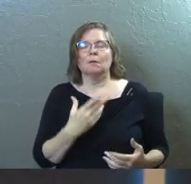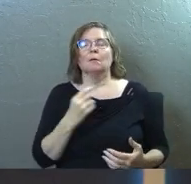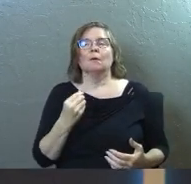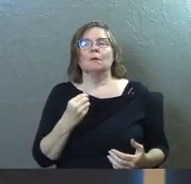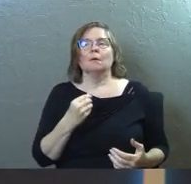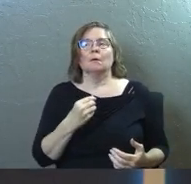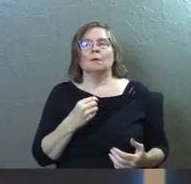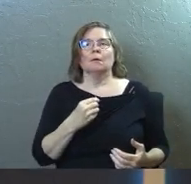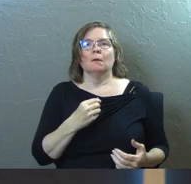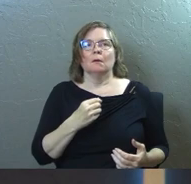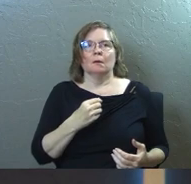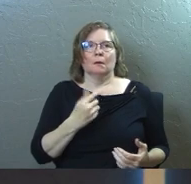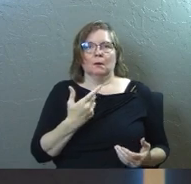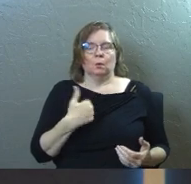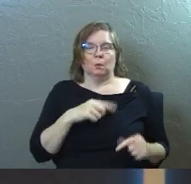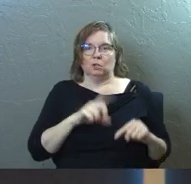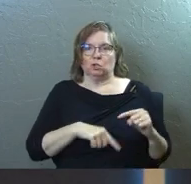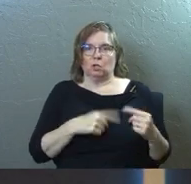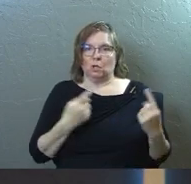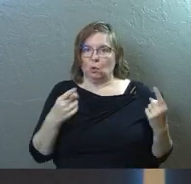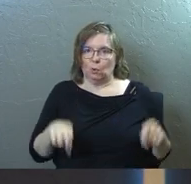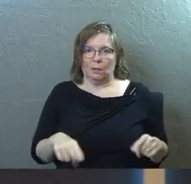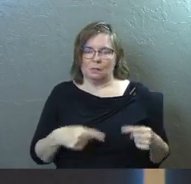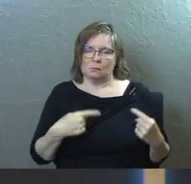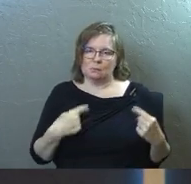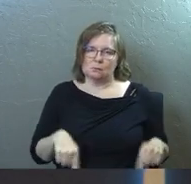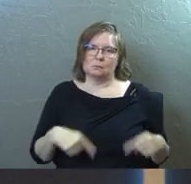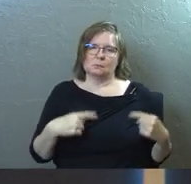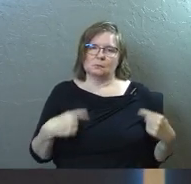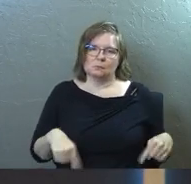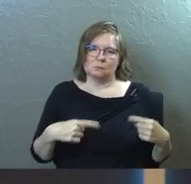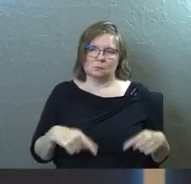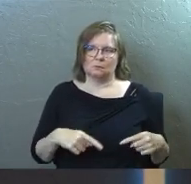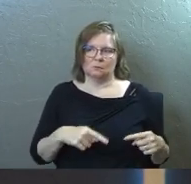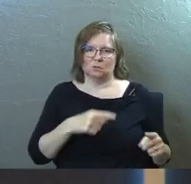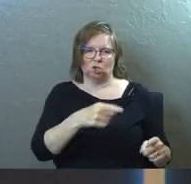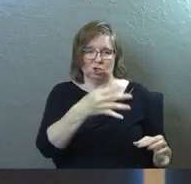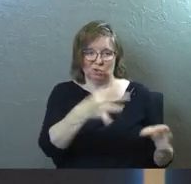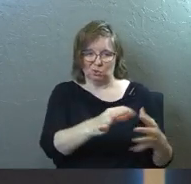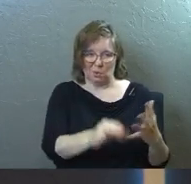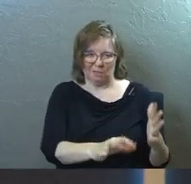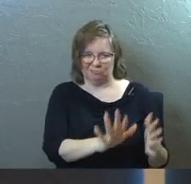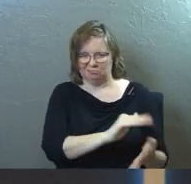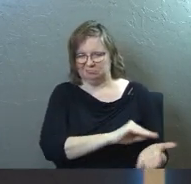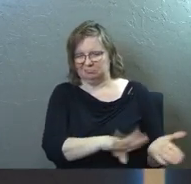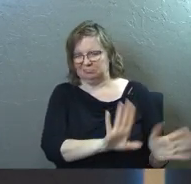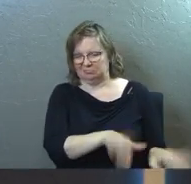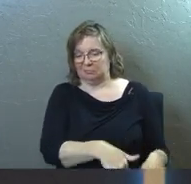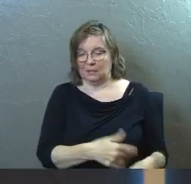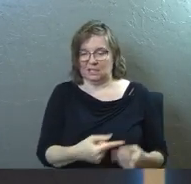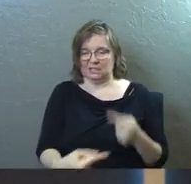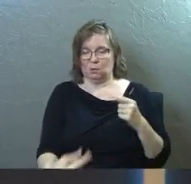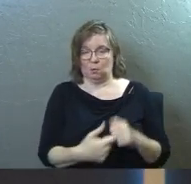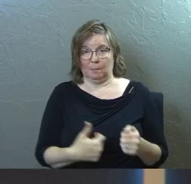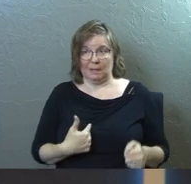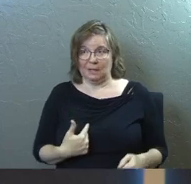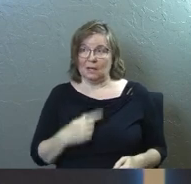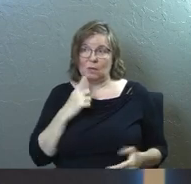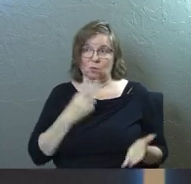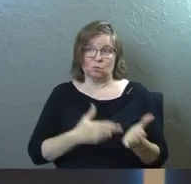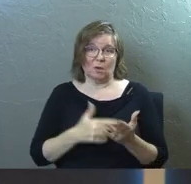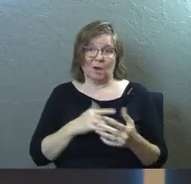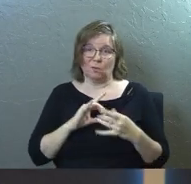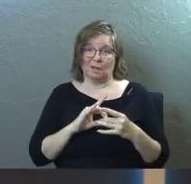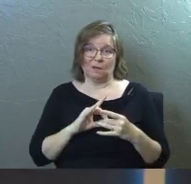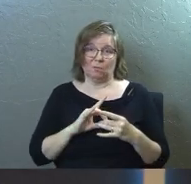And we just could not agree. I was struggling to agree with choices she was making. She was disagreeing with me on things, and truthfully, our